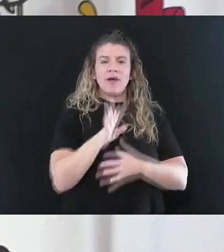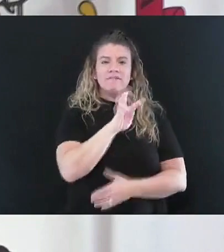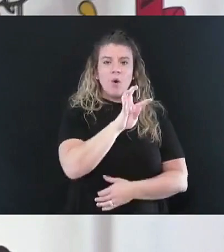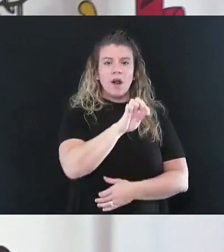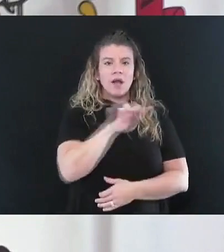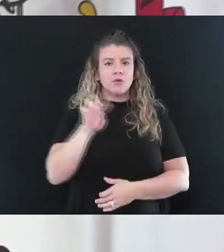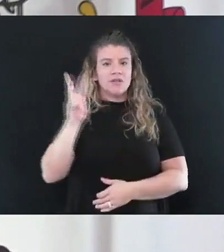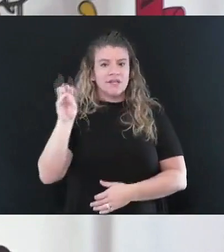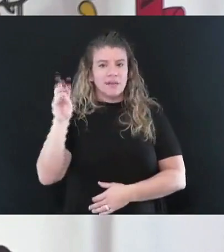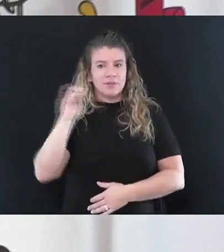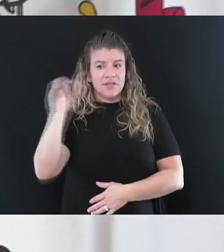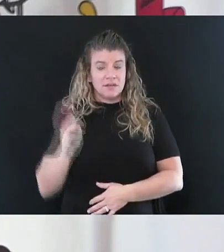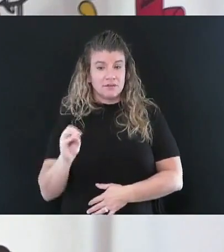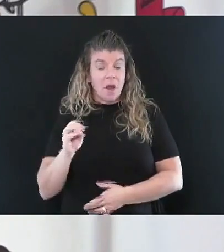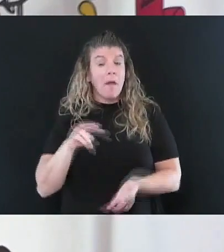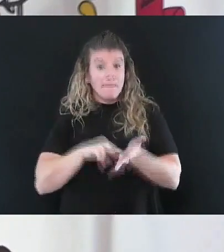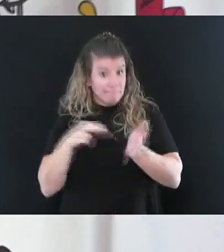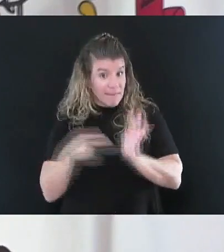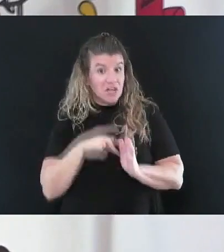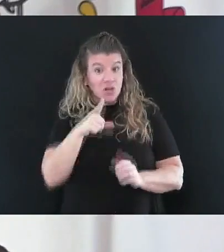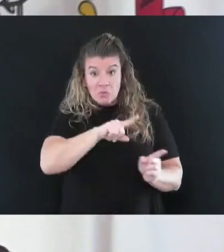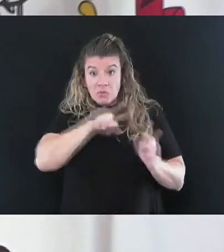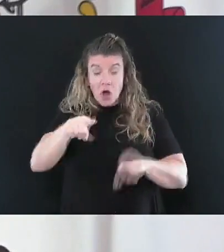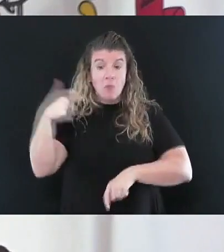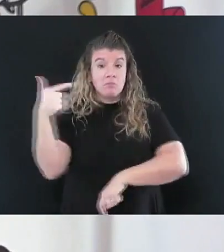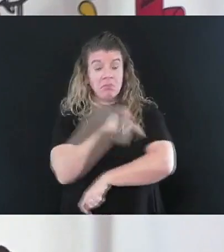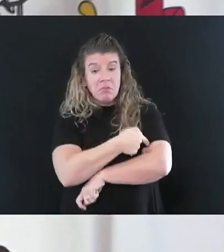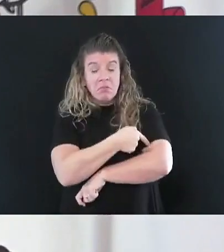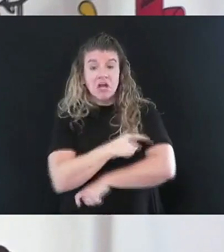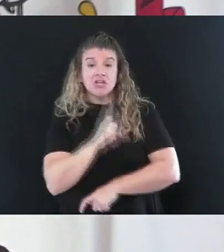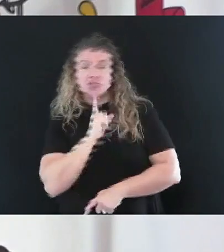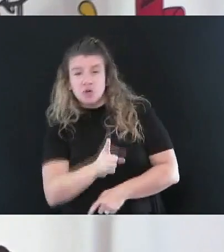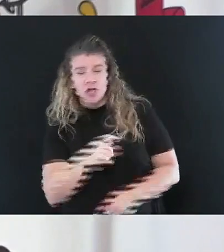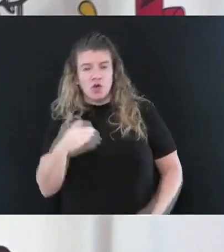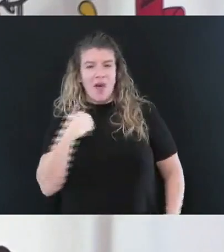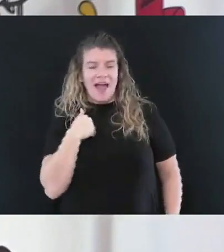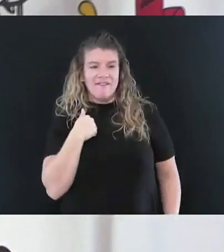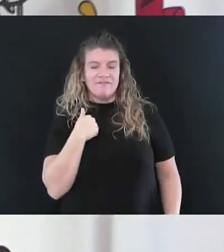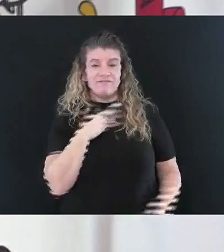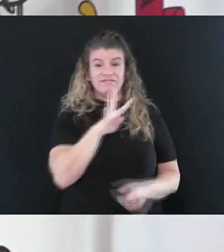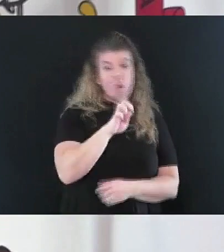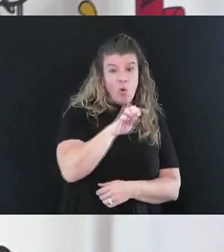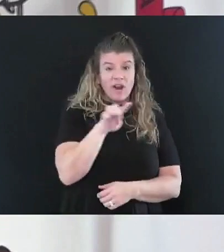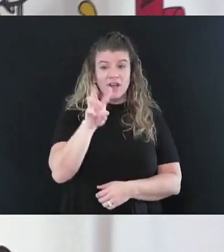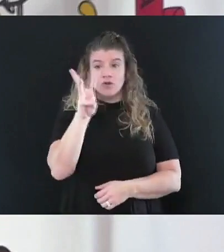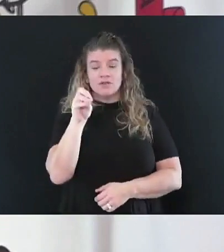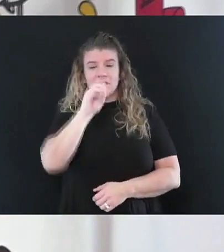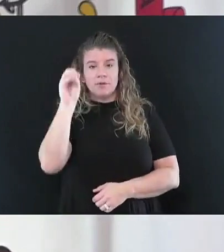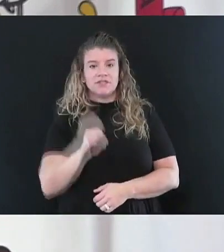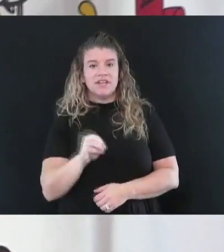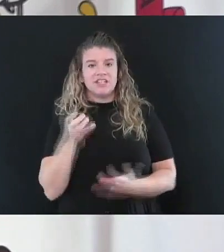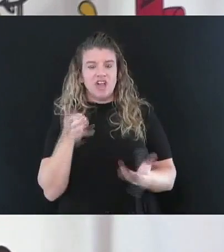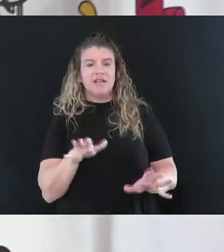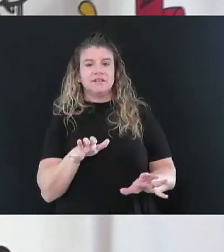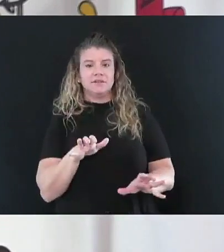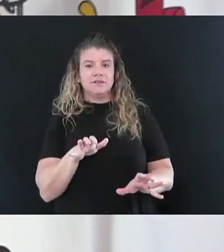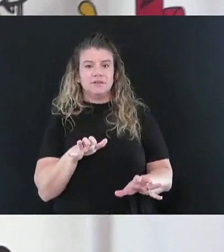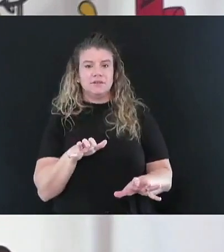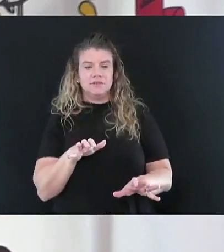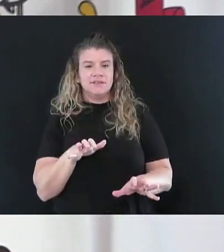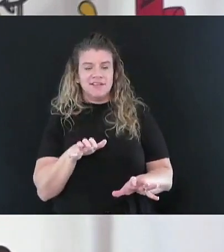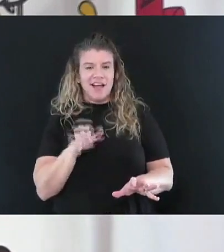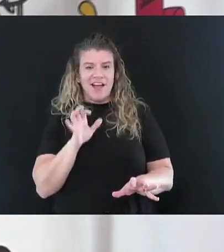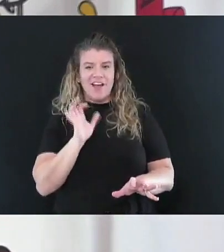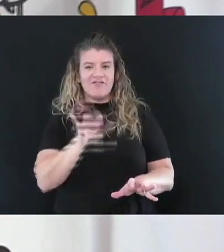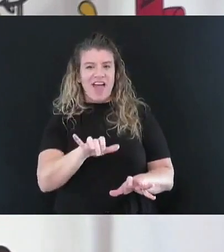60%. Meaning if you get the flu shot, really and true, you got a 40 to 60% chance of it